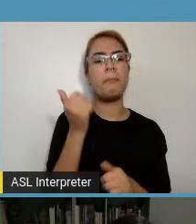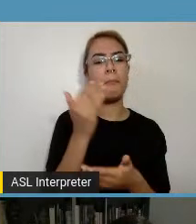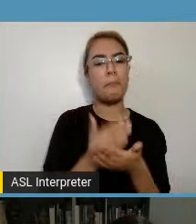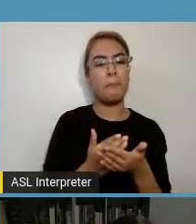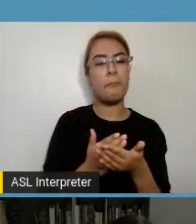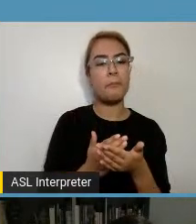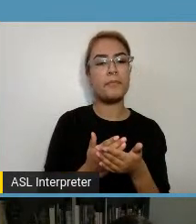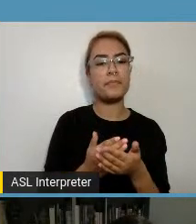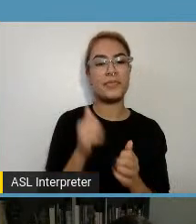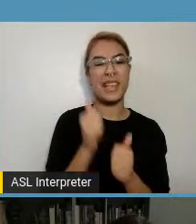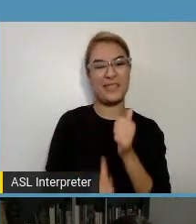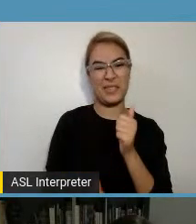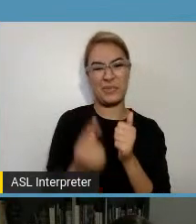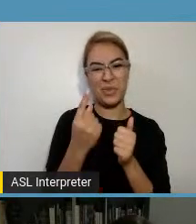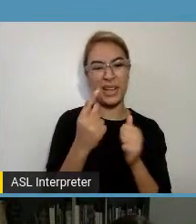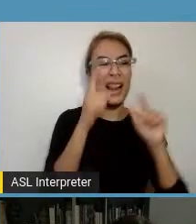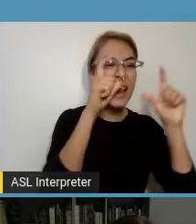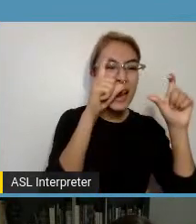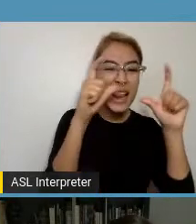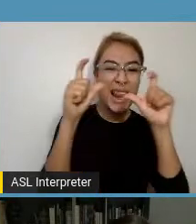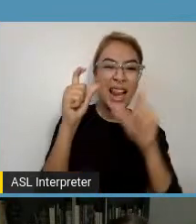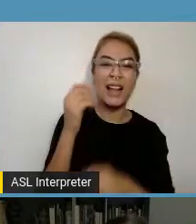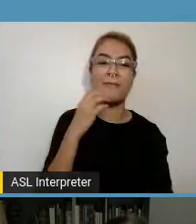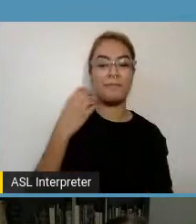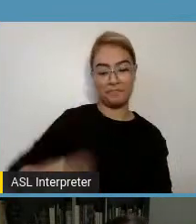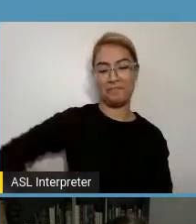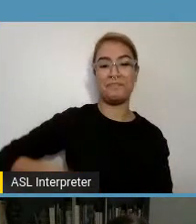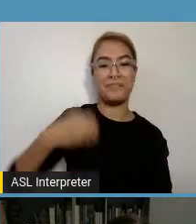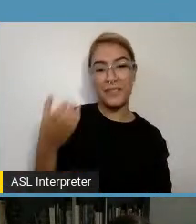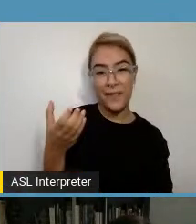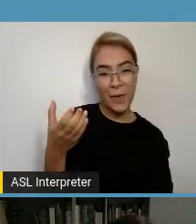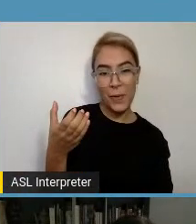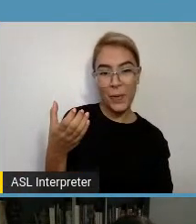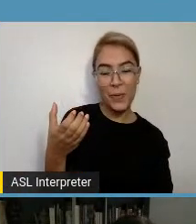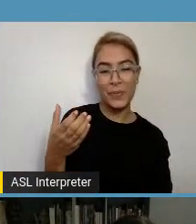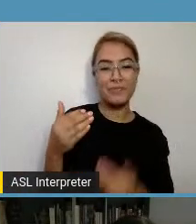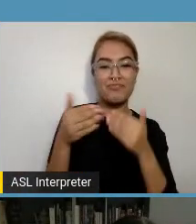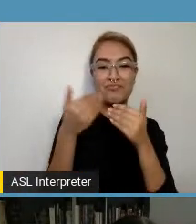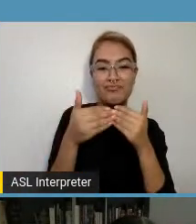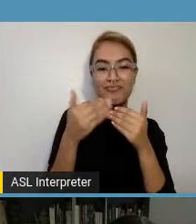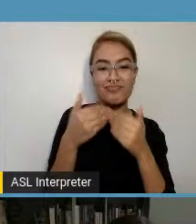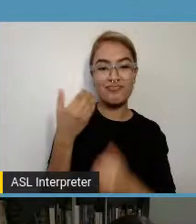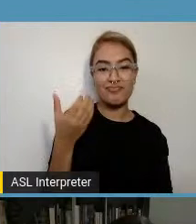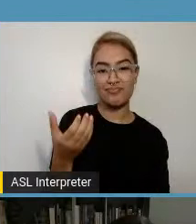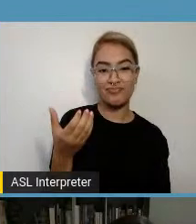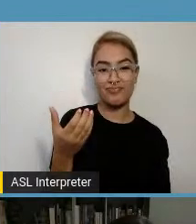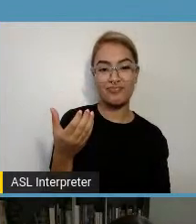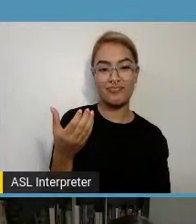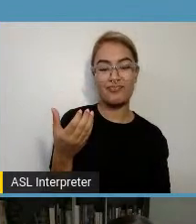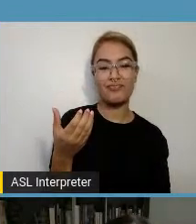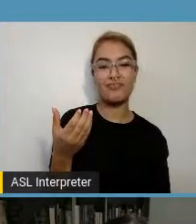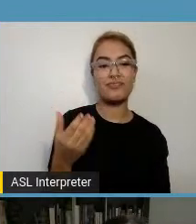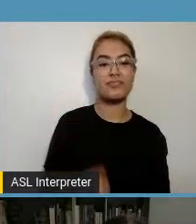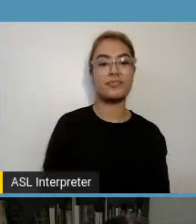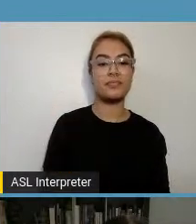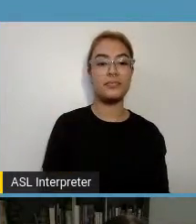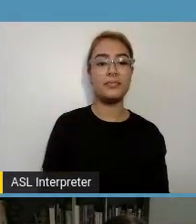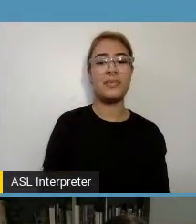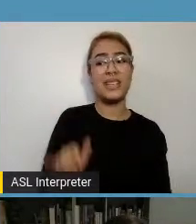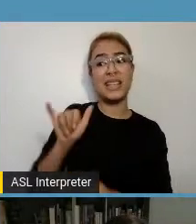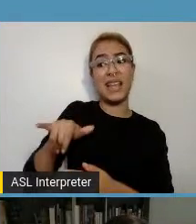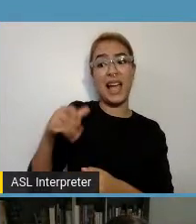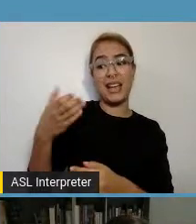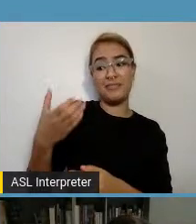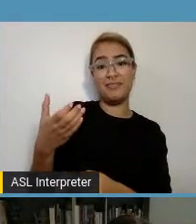most everybody's just taking a picture on their phone, and it goes, into a cloud somewhere, and that has its own problems